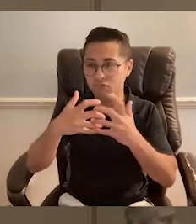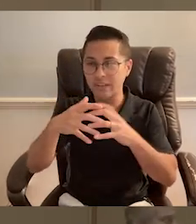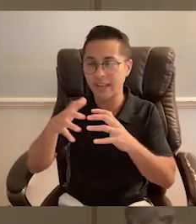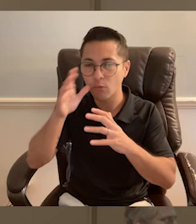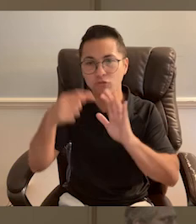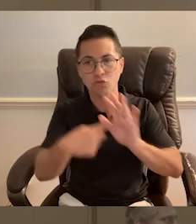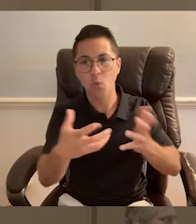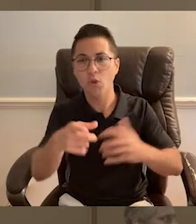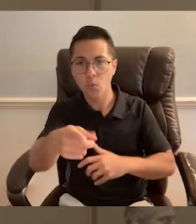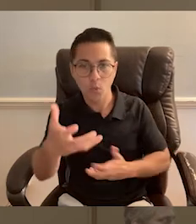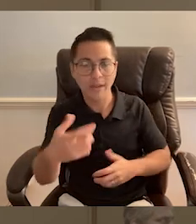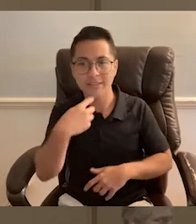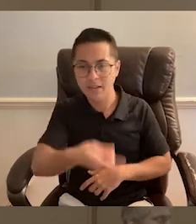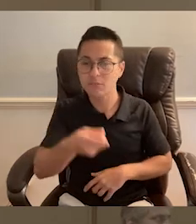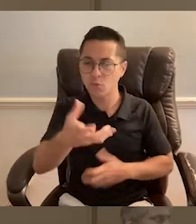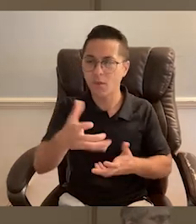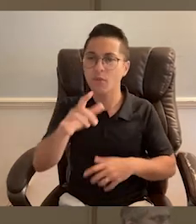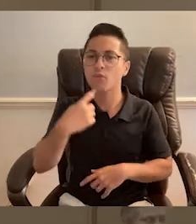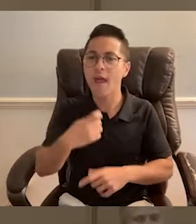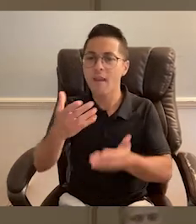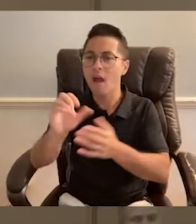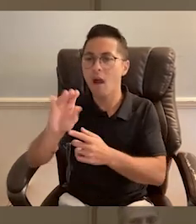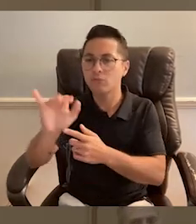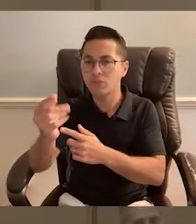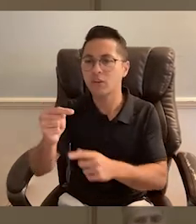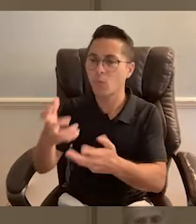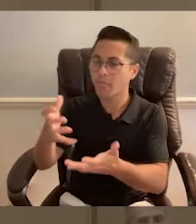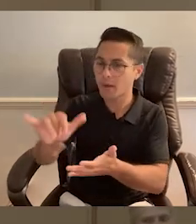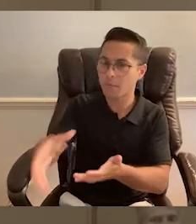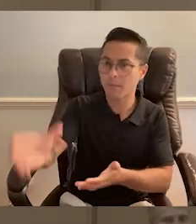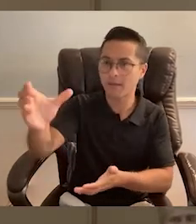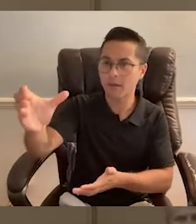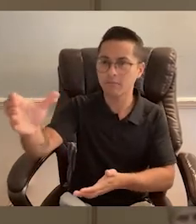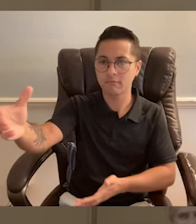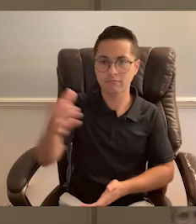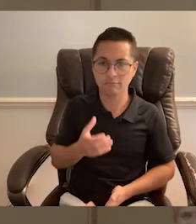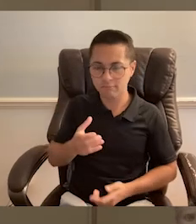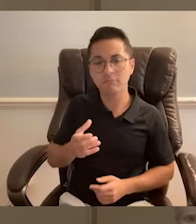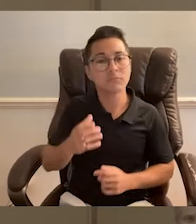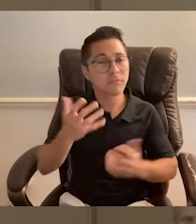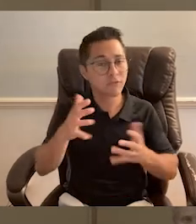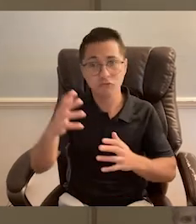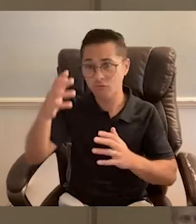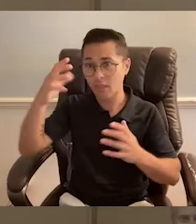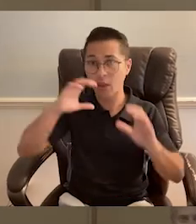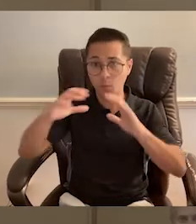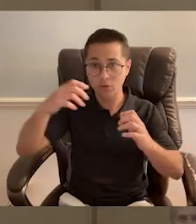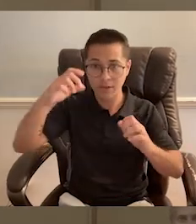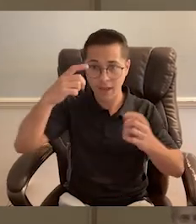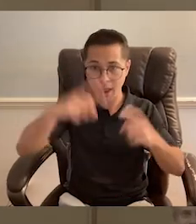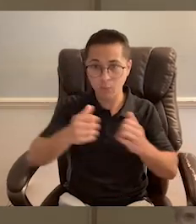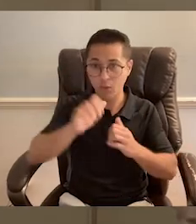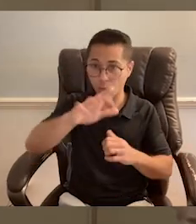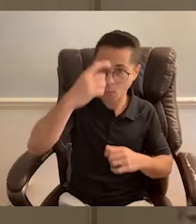that? Yes, but it's not programmed to do that. Yeah. But we can program it. So Yeah, that's my question. Yeah. So like you can put a thing on